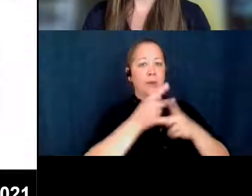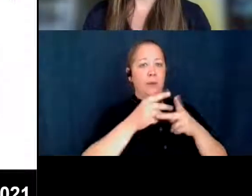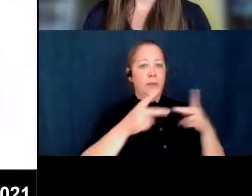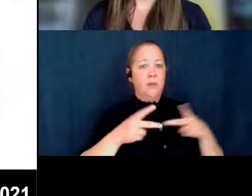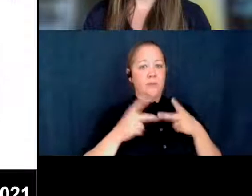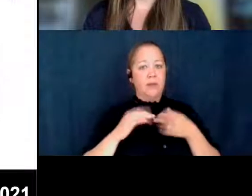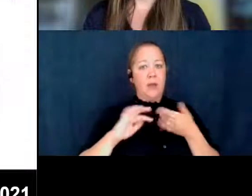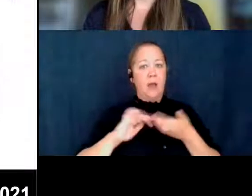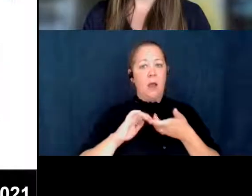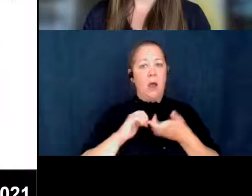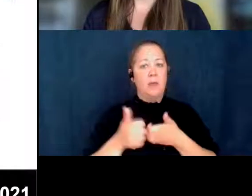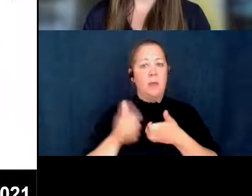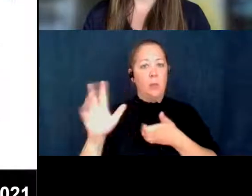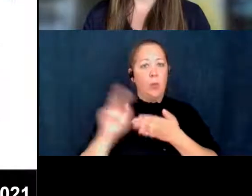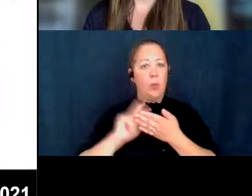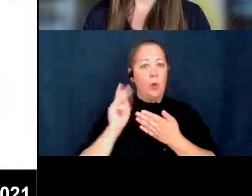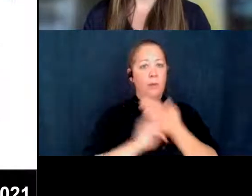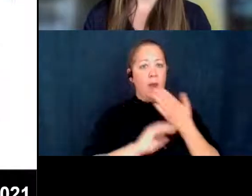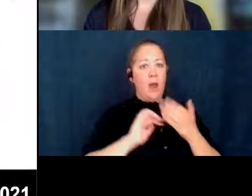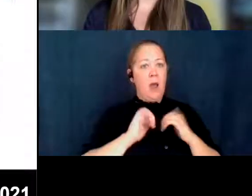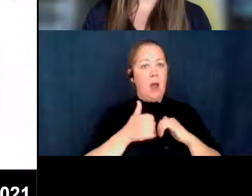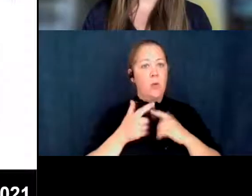them. You can go to the next slide.